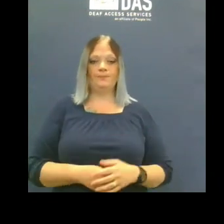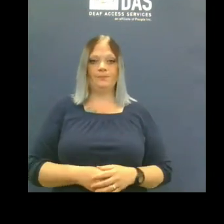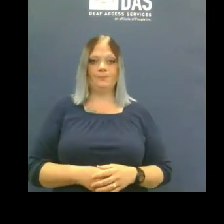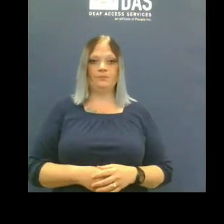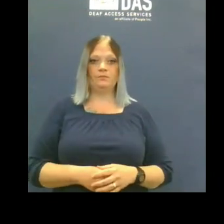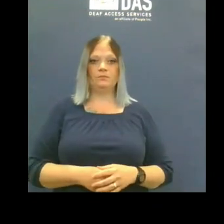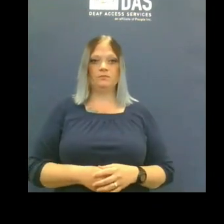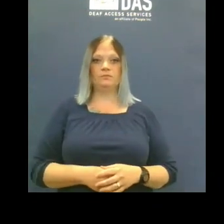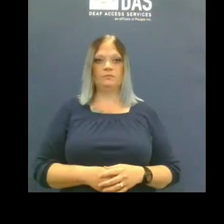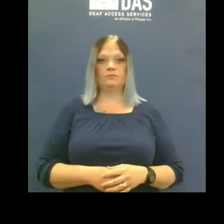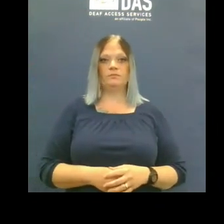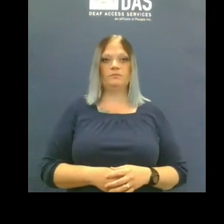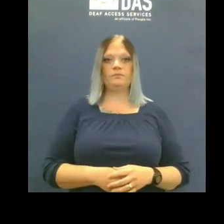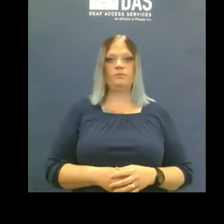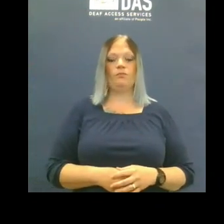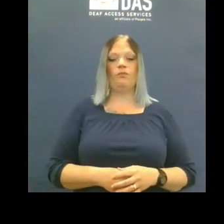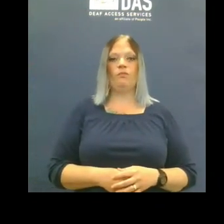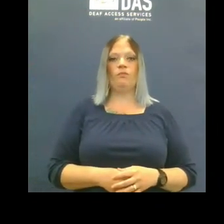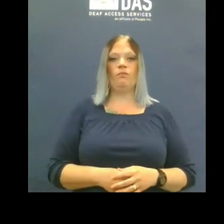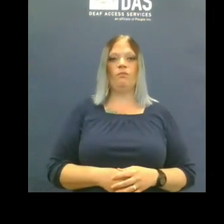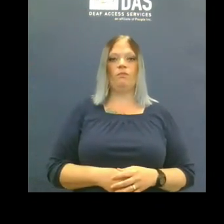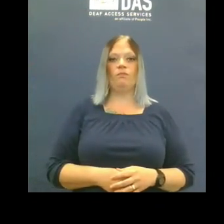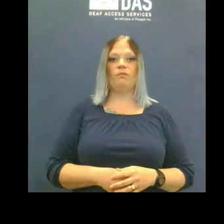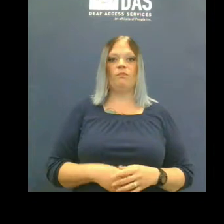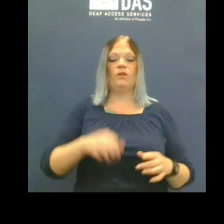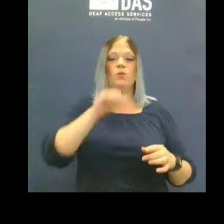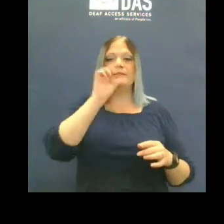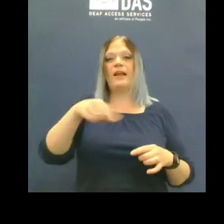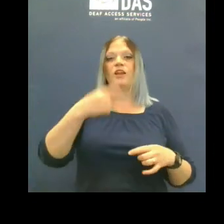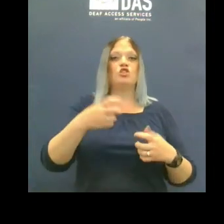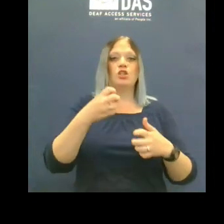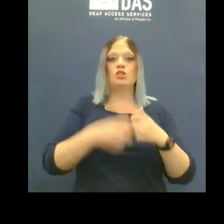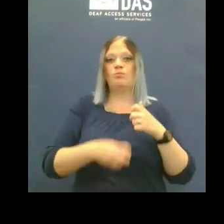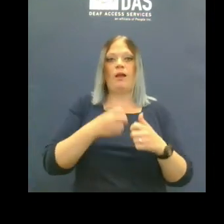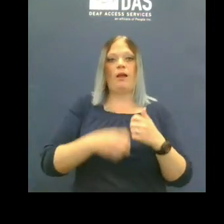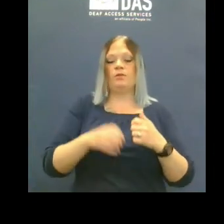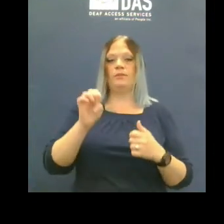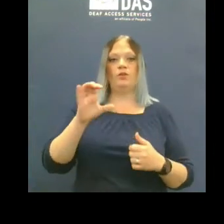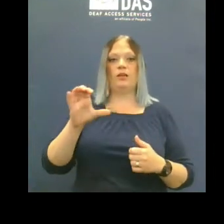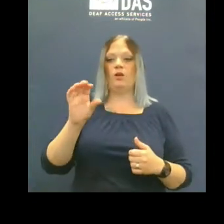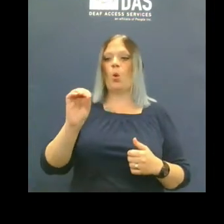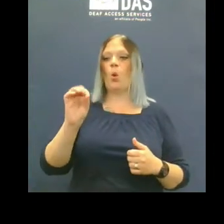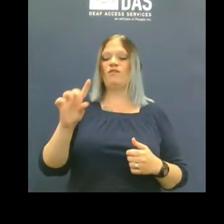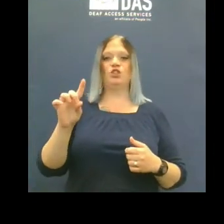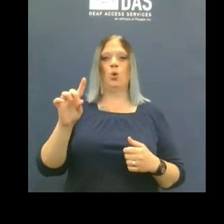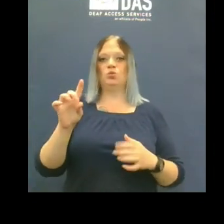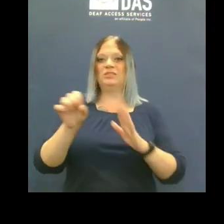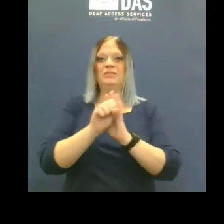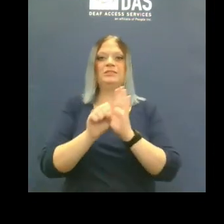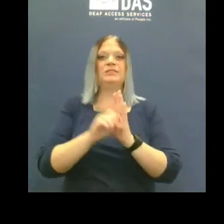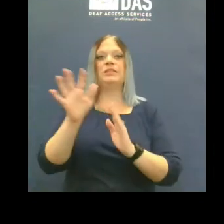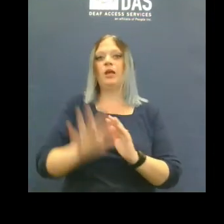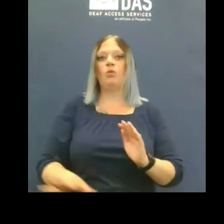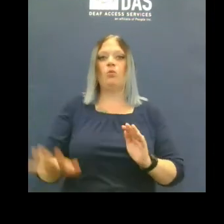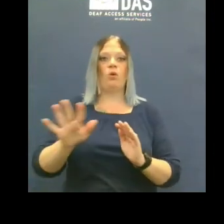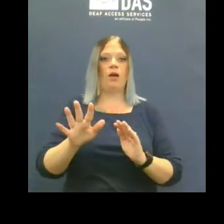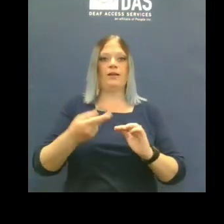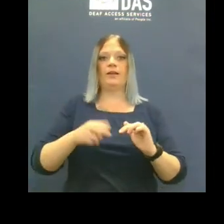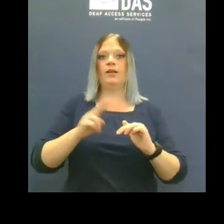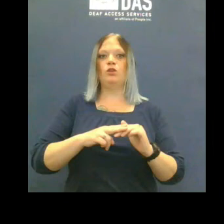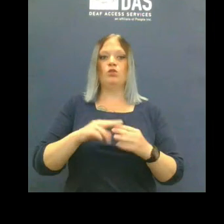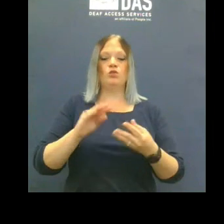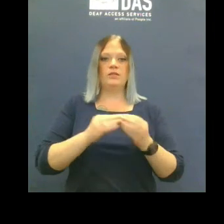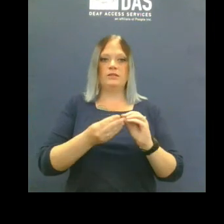County. So, this is not just a problem in Erie County. We're seeing this statewide. There's been an increased number of